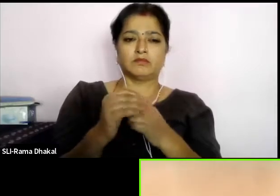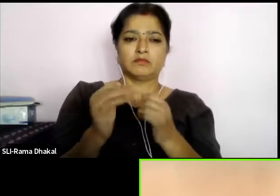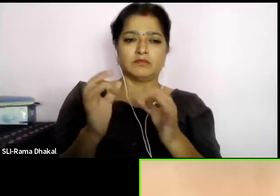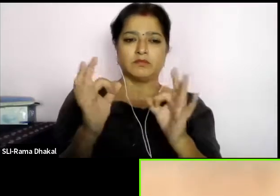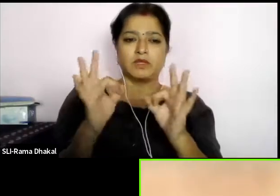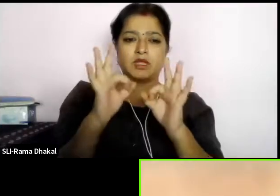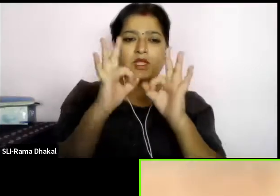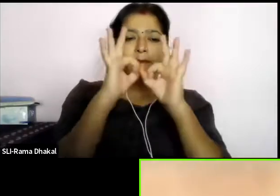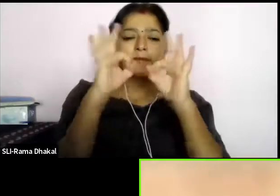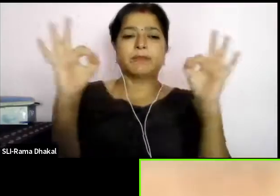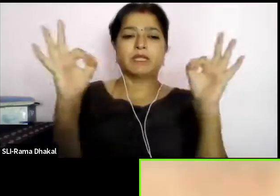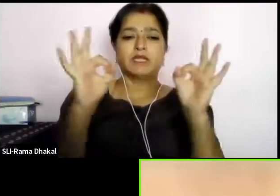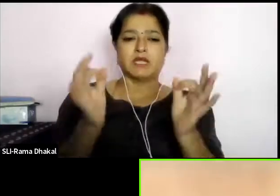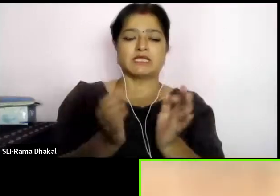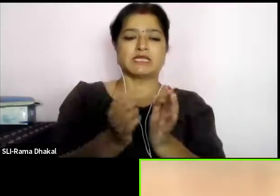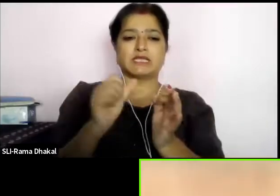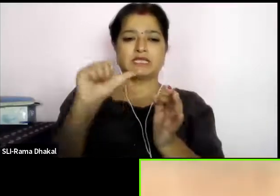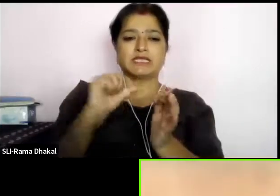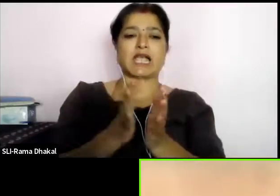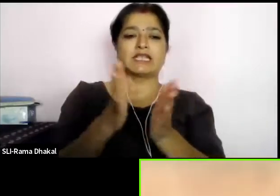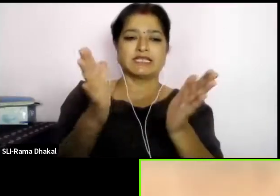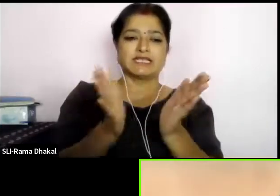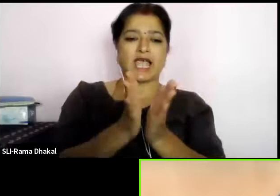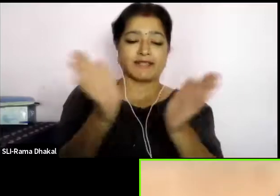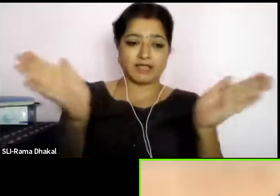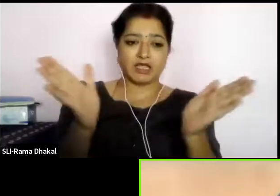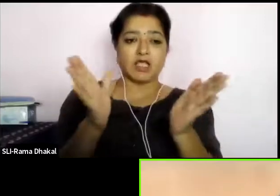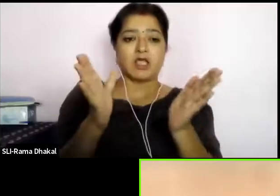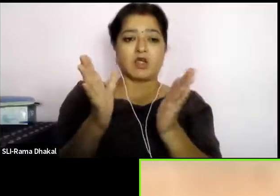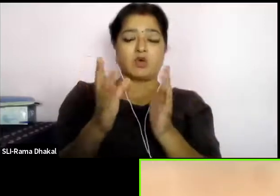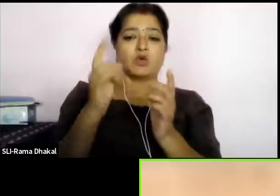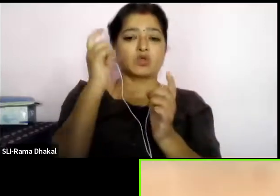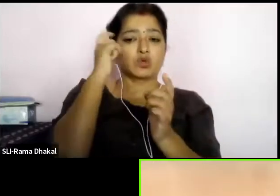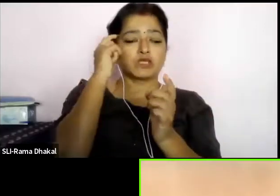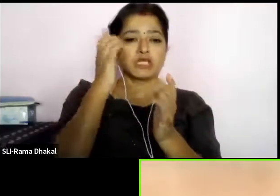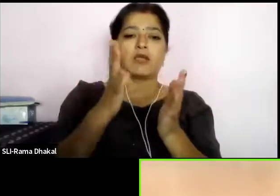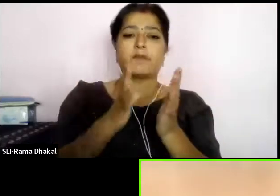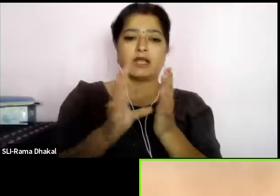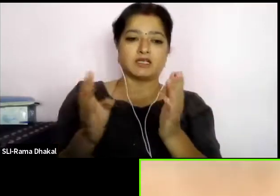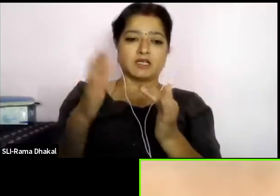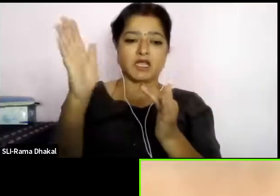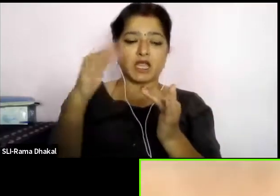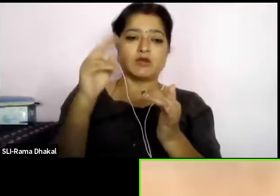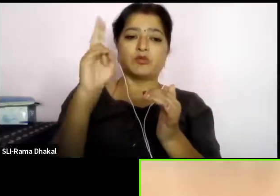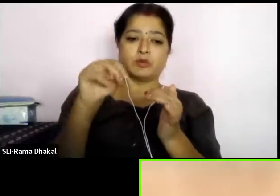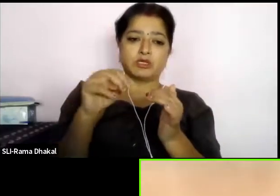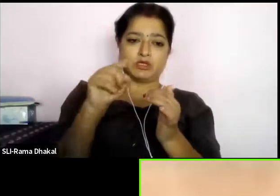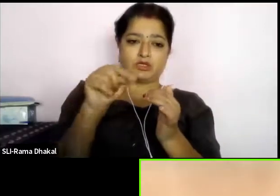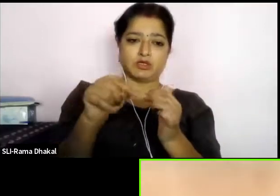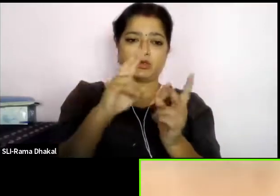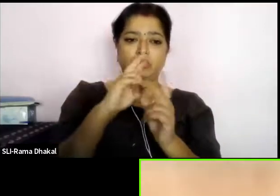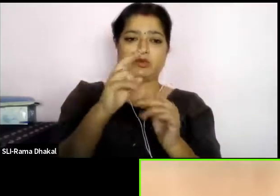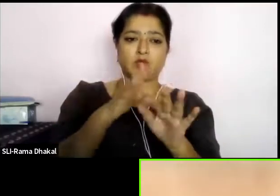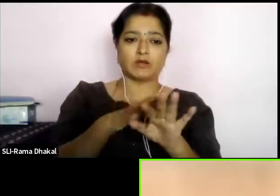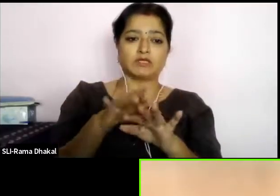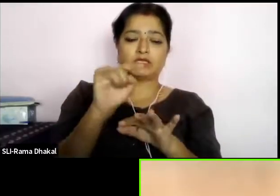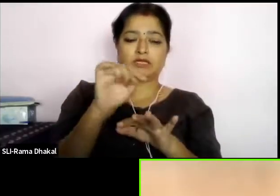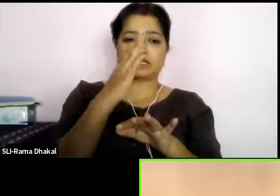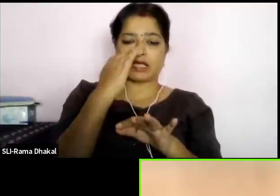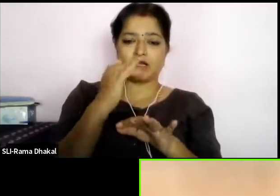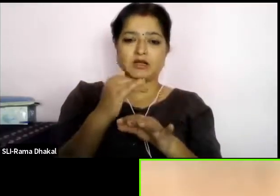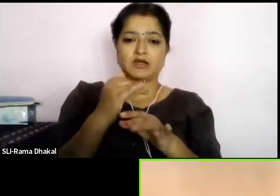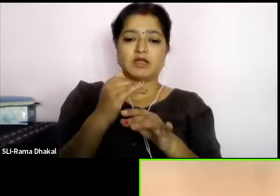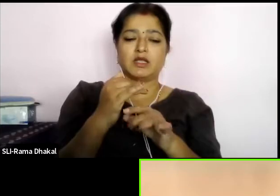that includes women with disabilities and other intersecting and marginalized groups. So these are the kind